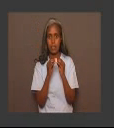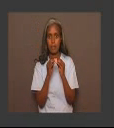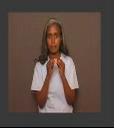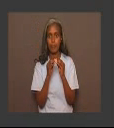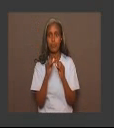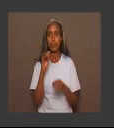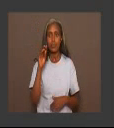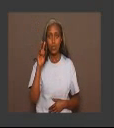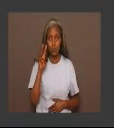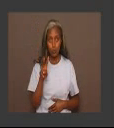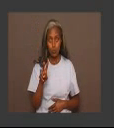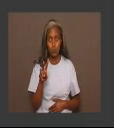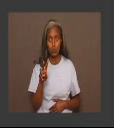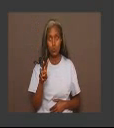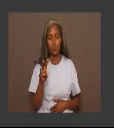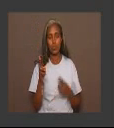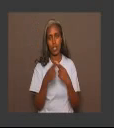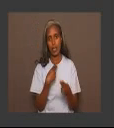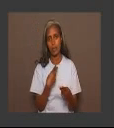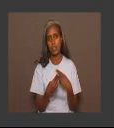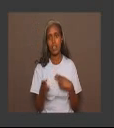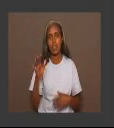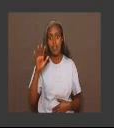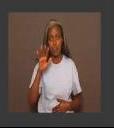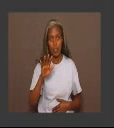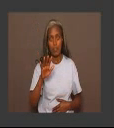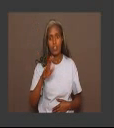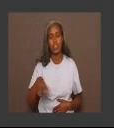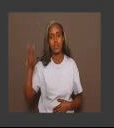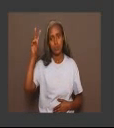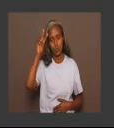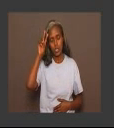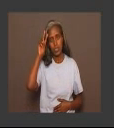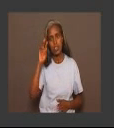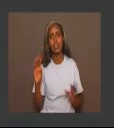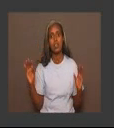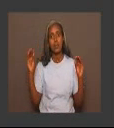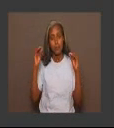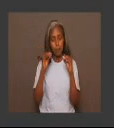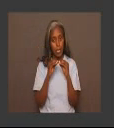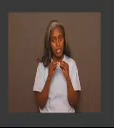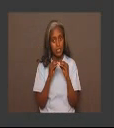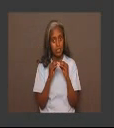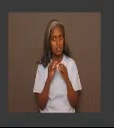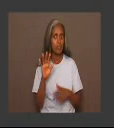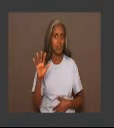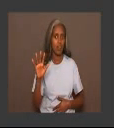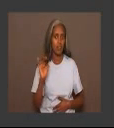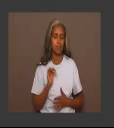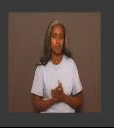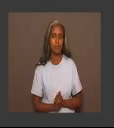plus 2 times 5 squared plus